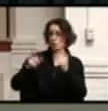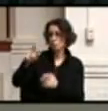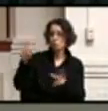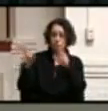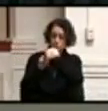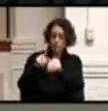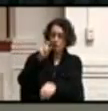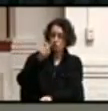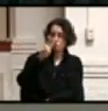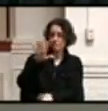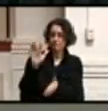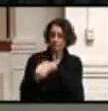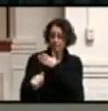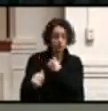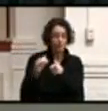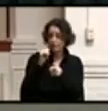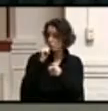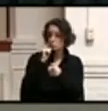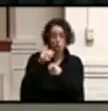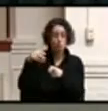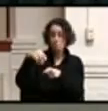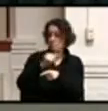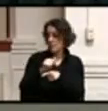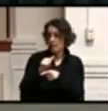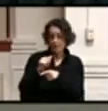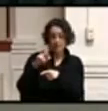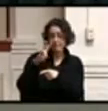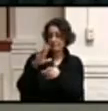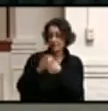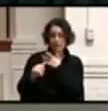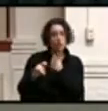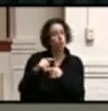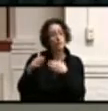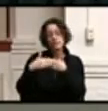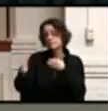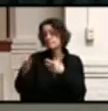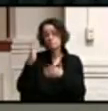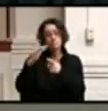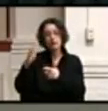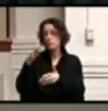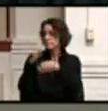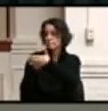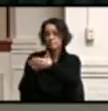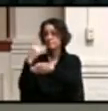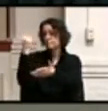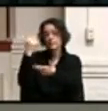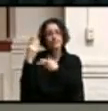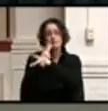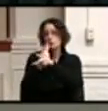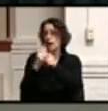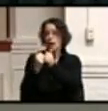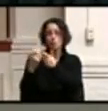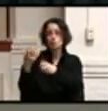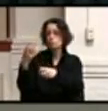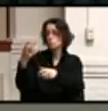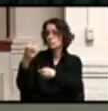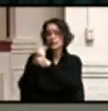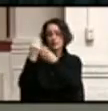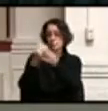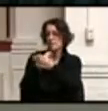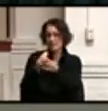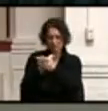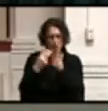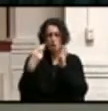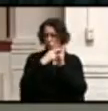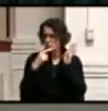don't pay the $75 by then it's $175 and then we'll deal with collection mechanisms after. But I mean if the ordinance is clear, I mean unless we're